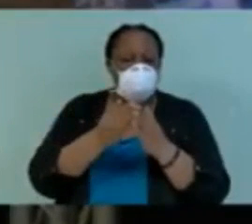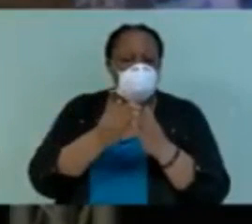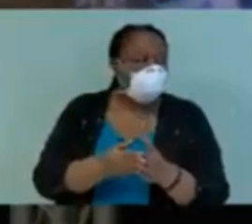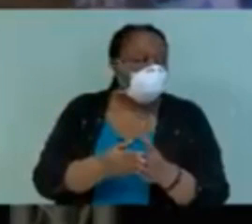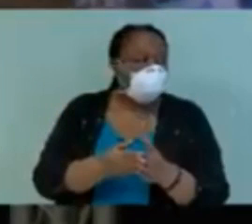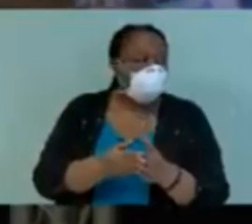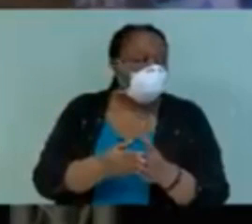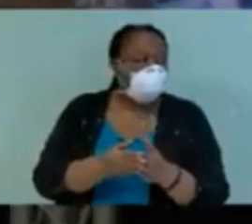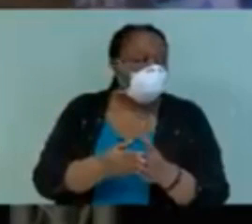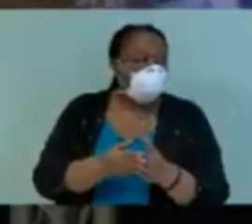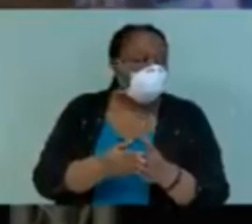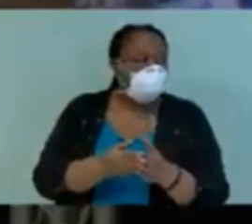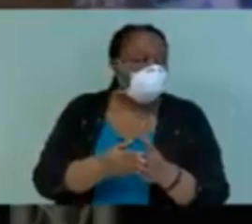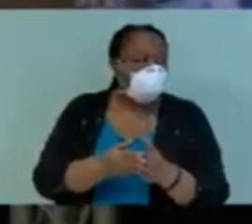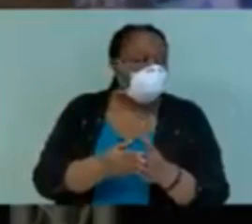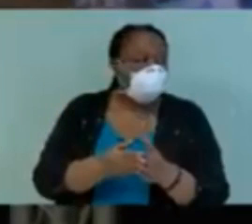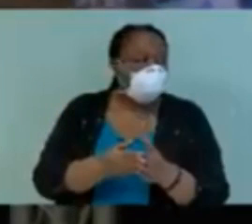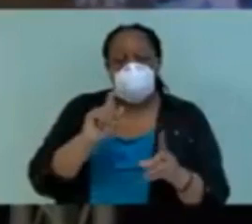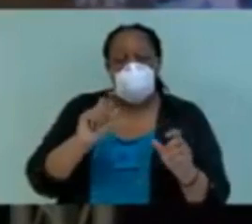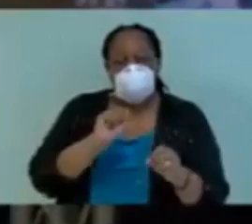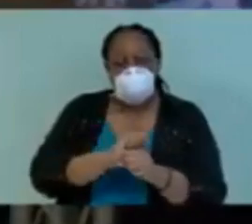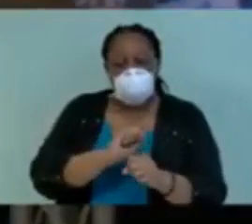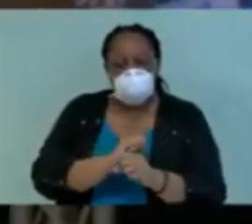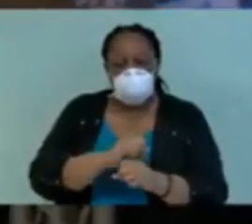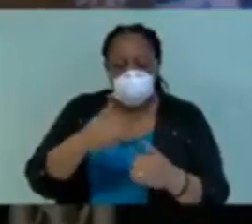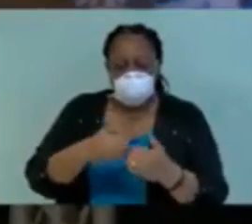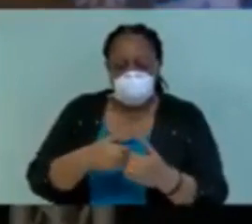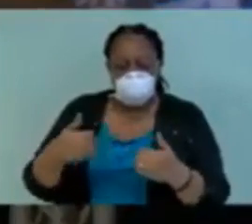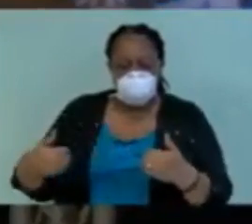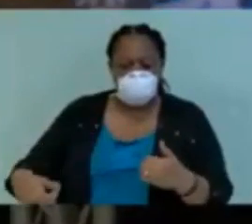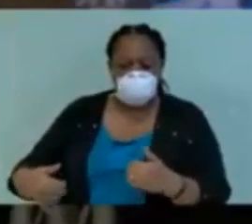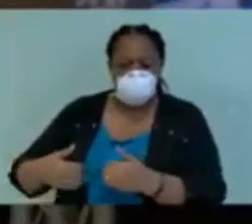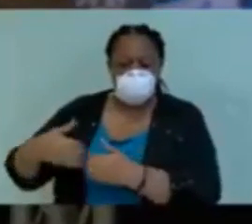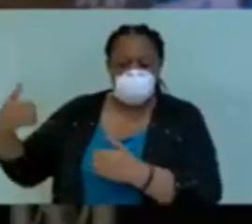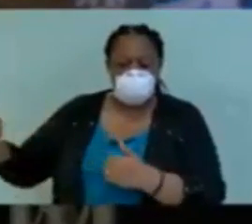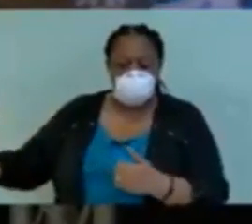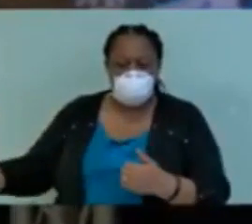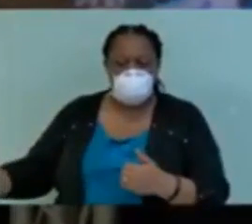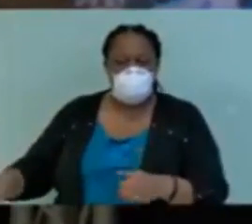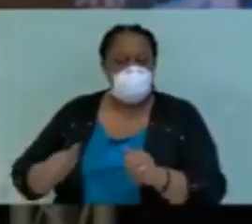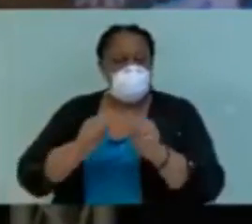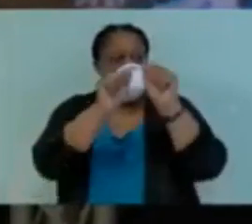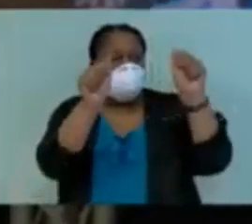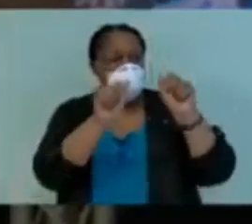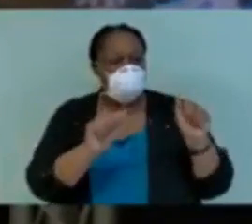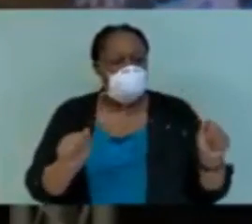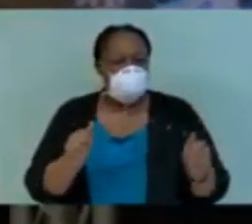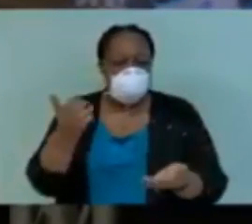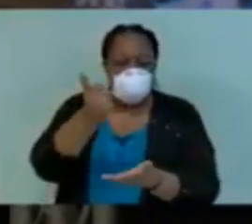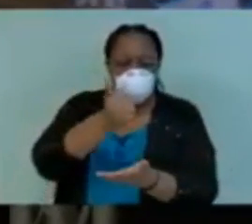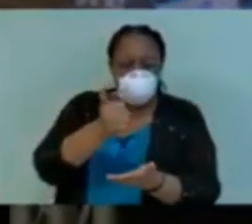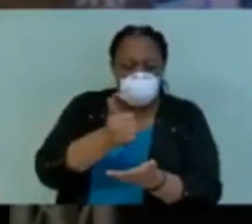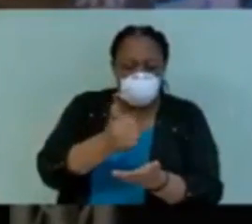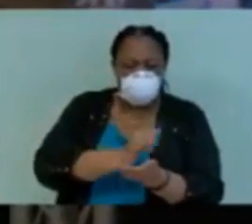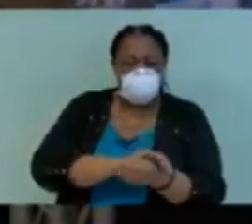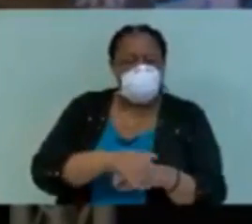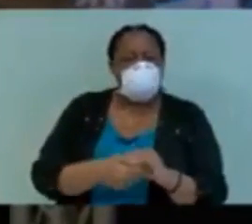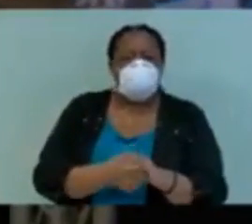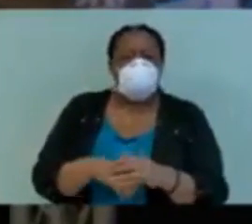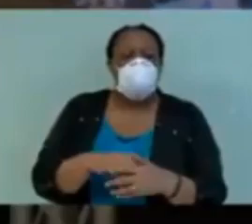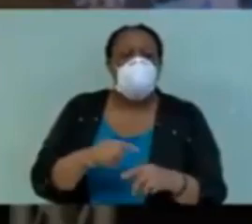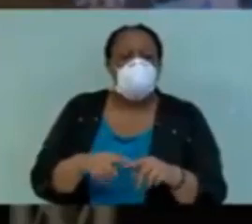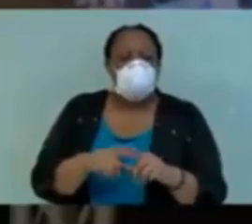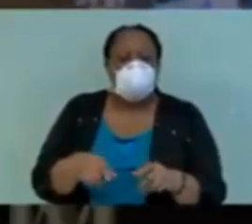Virtual meetings became standardized, stay-at-home work was instituted, signposting at key points